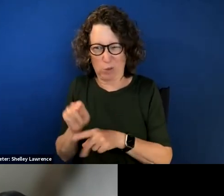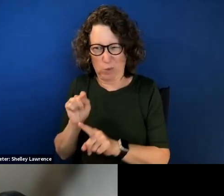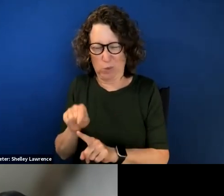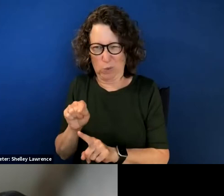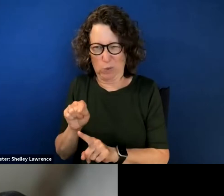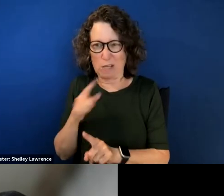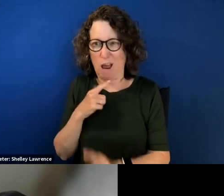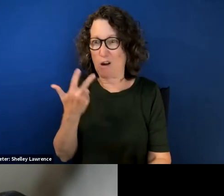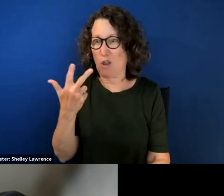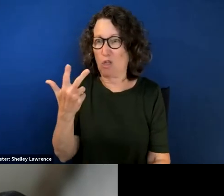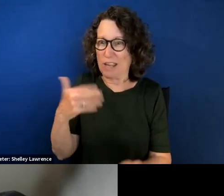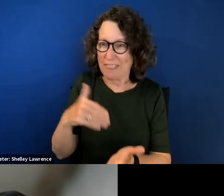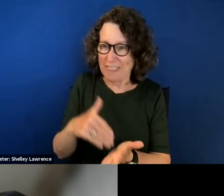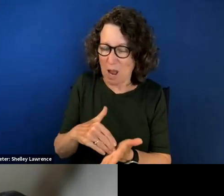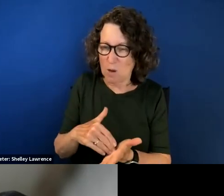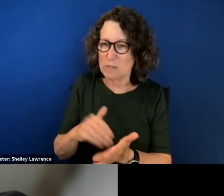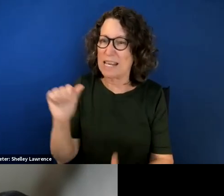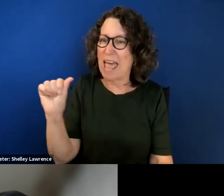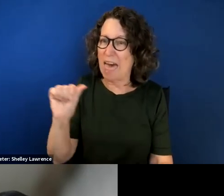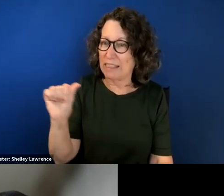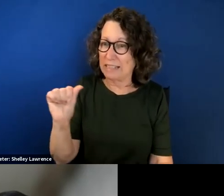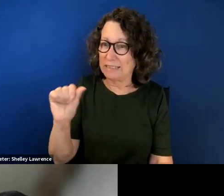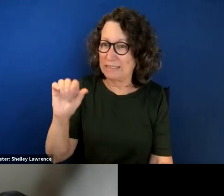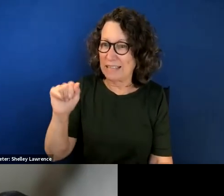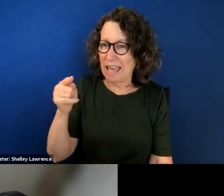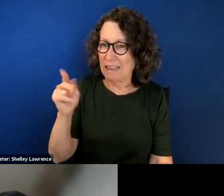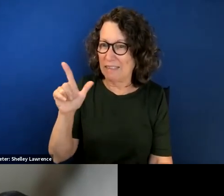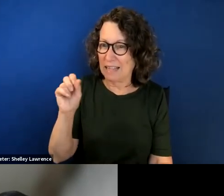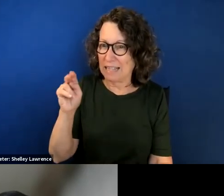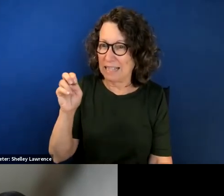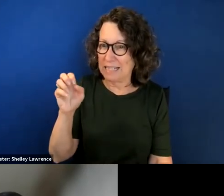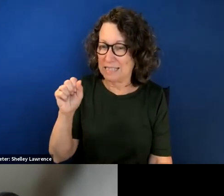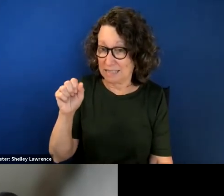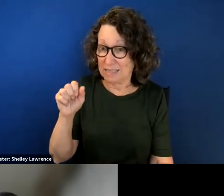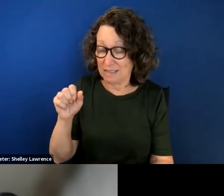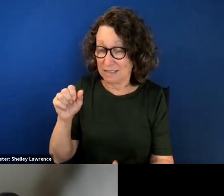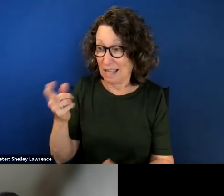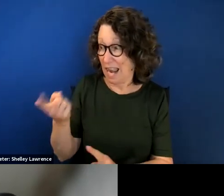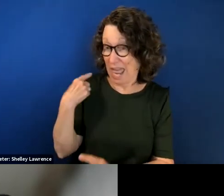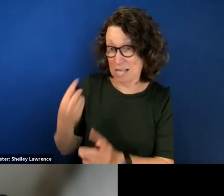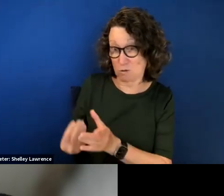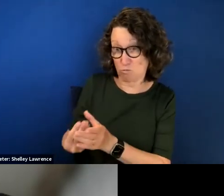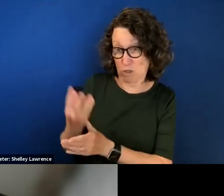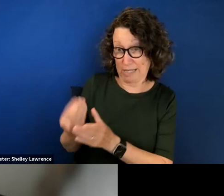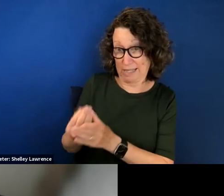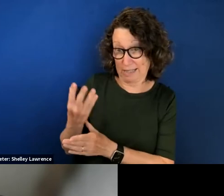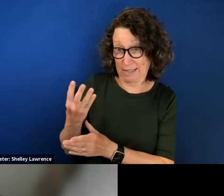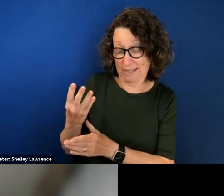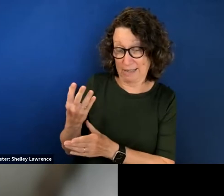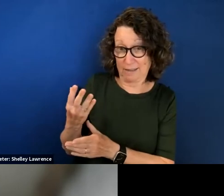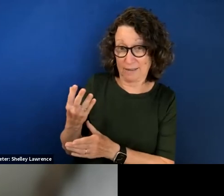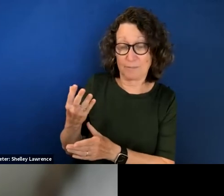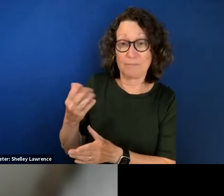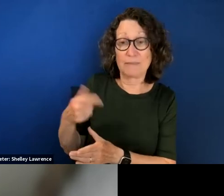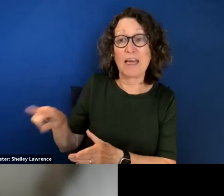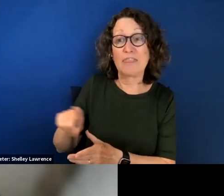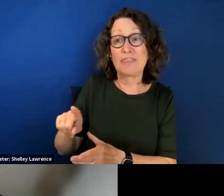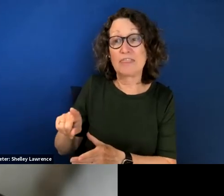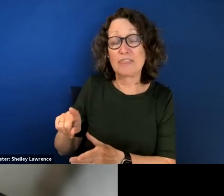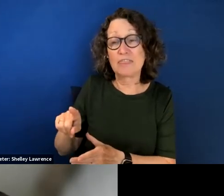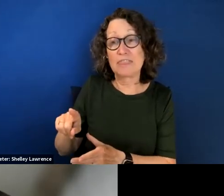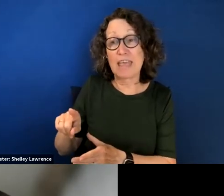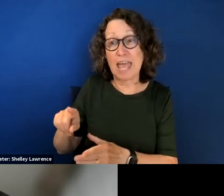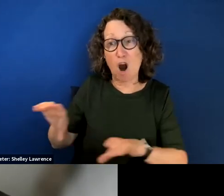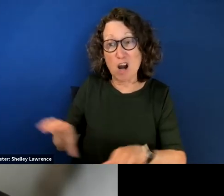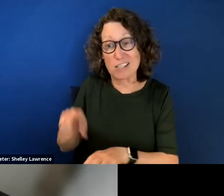on 3,000 athletes, with 3,000 athletes last spring. They're performed at the